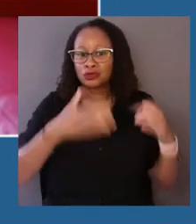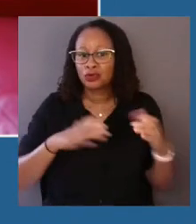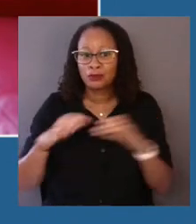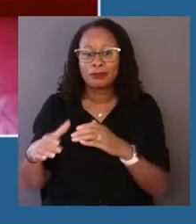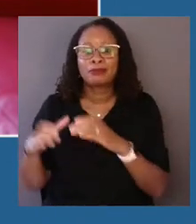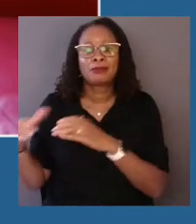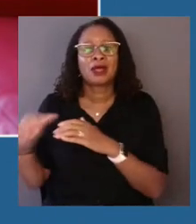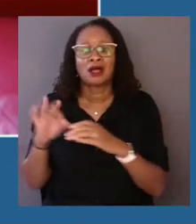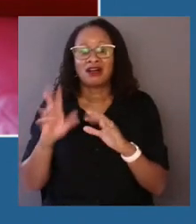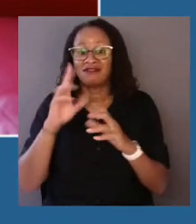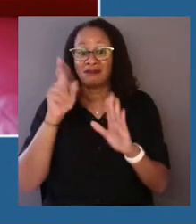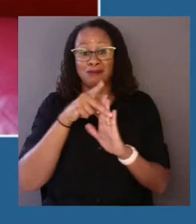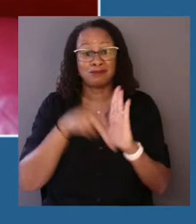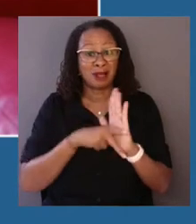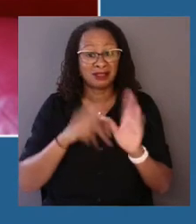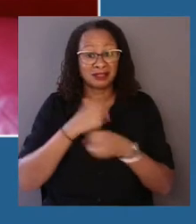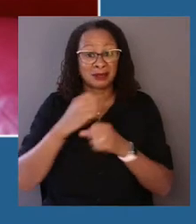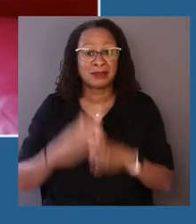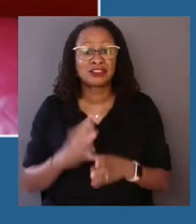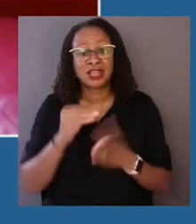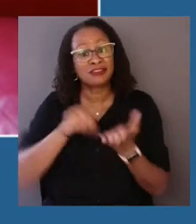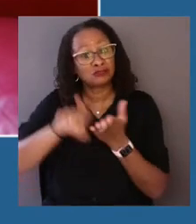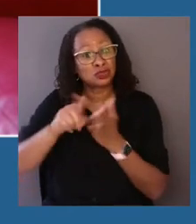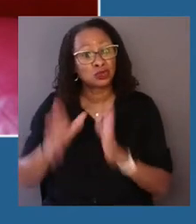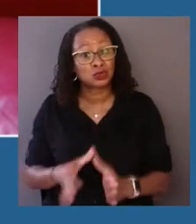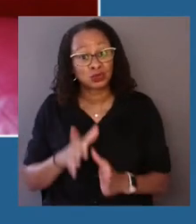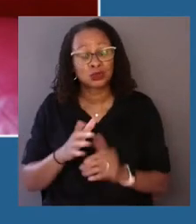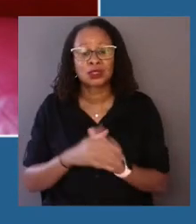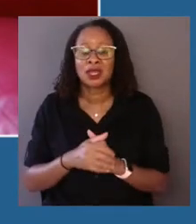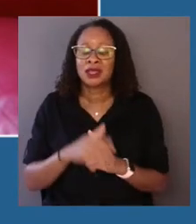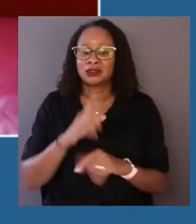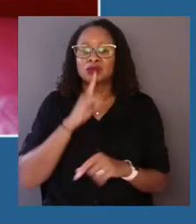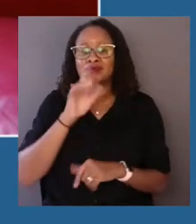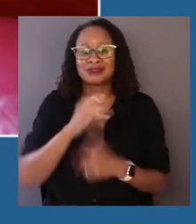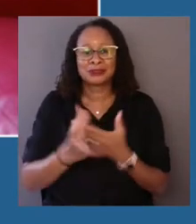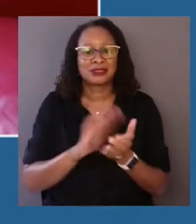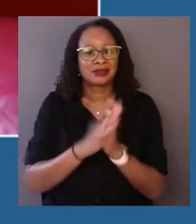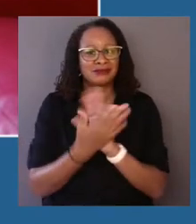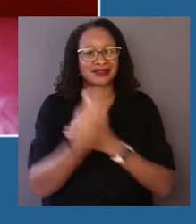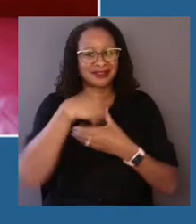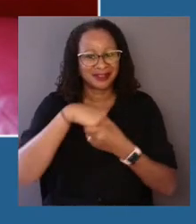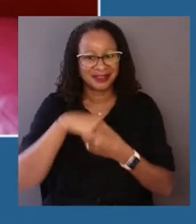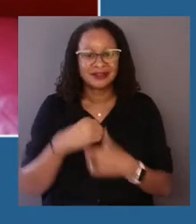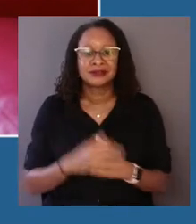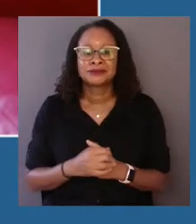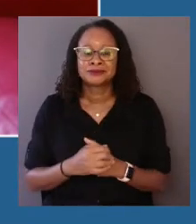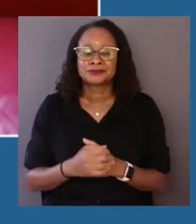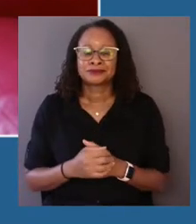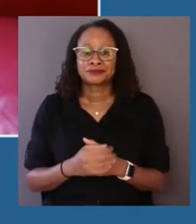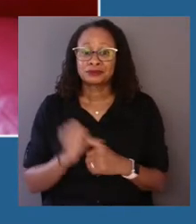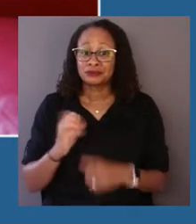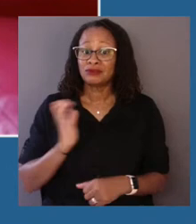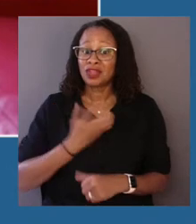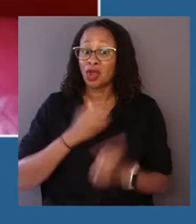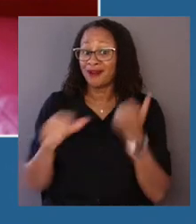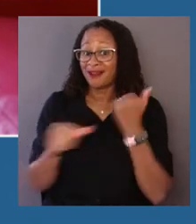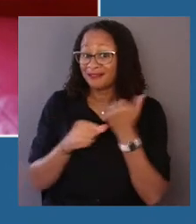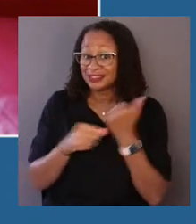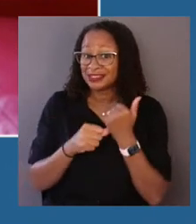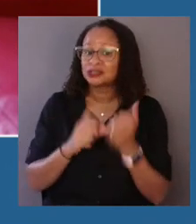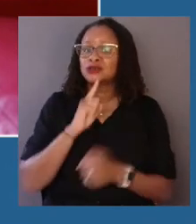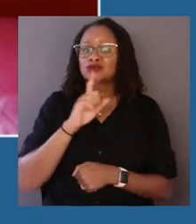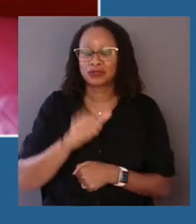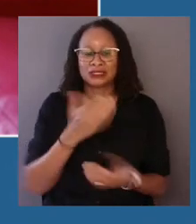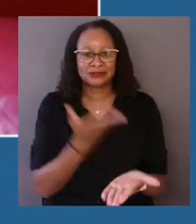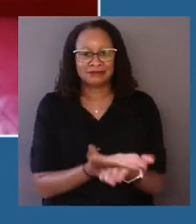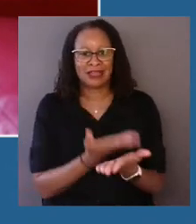policymakers and researchers to really engage so that our advocacy is really